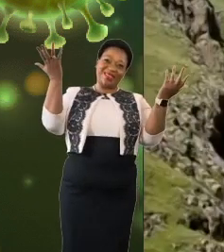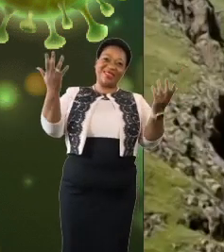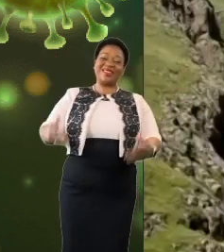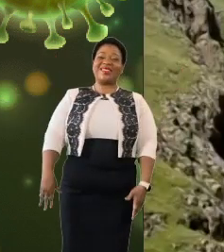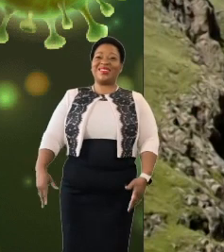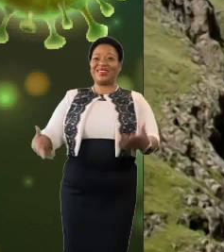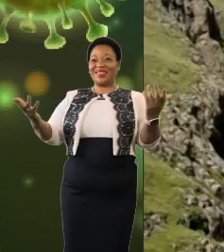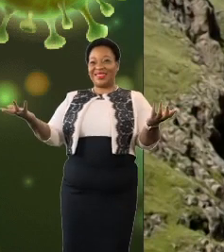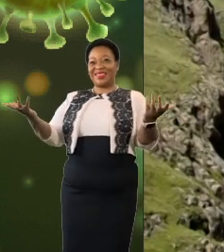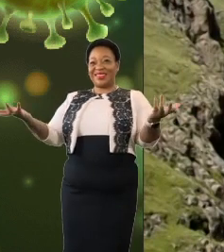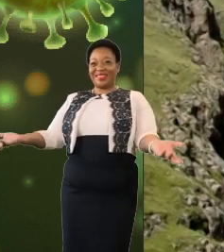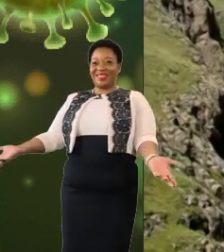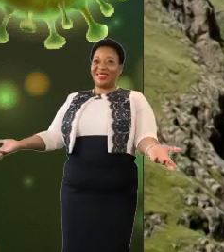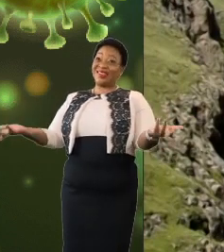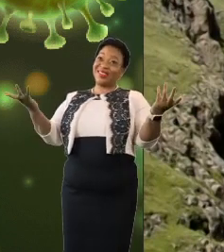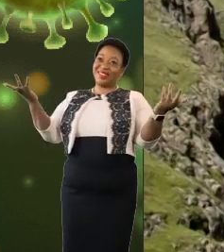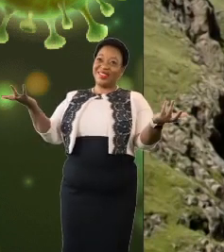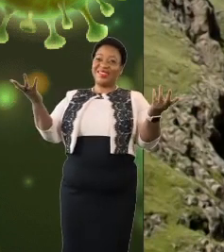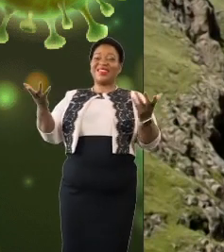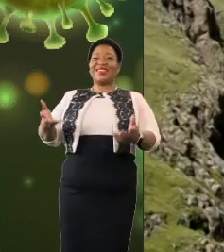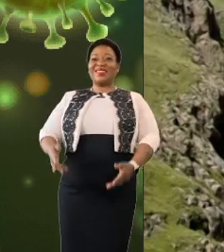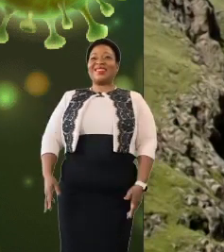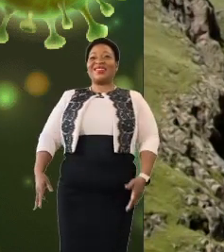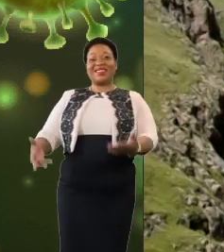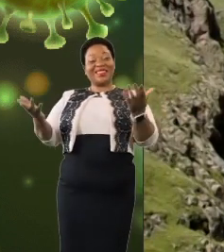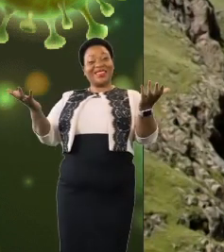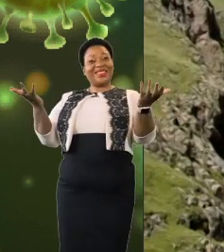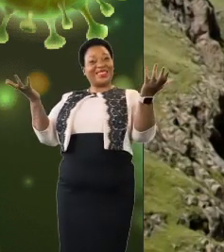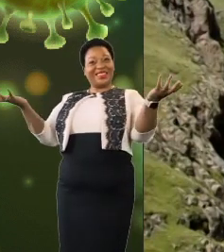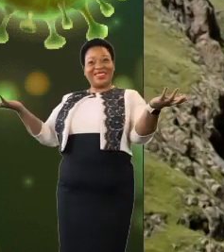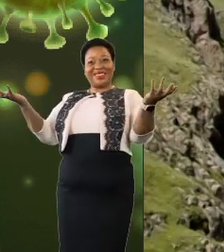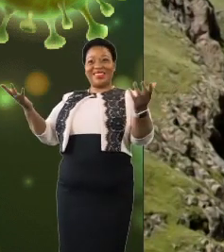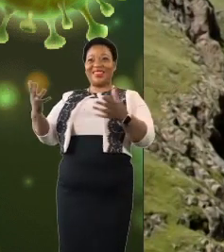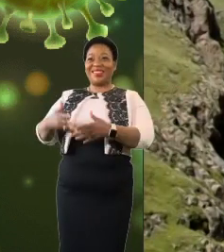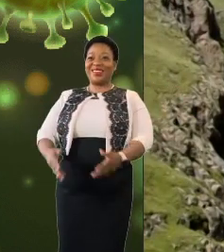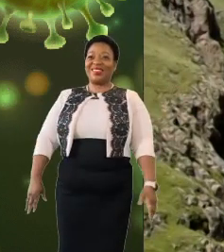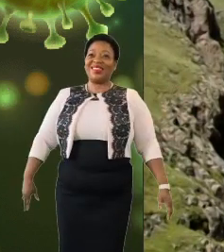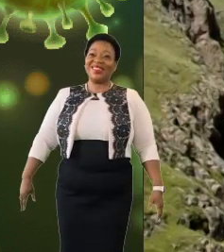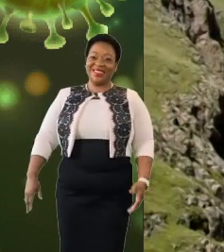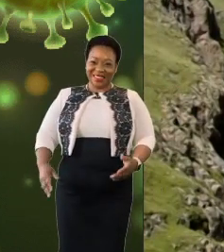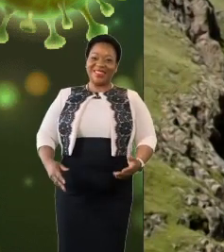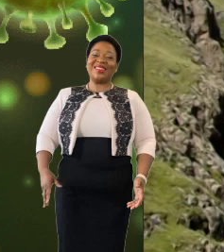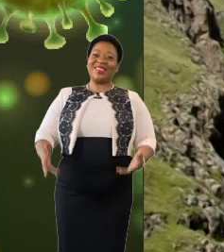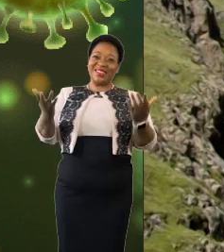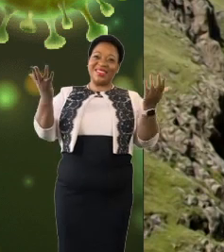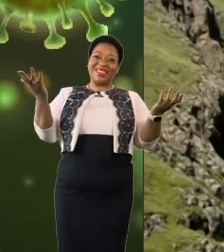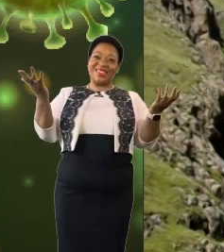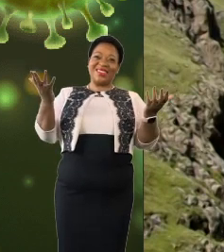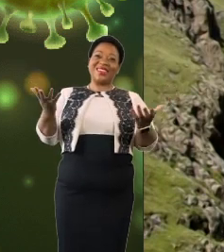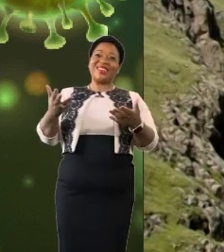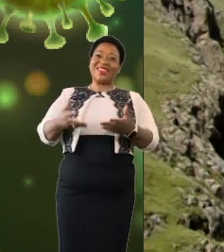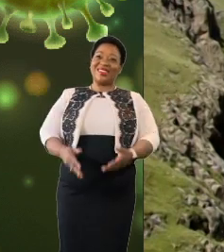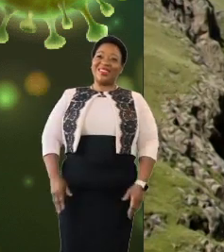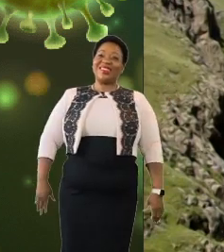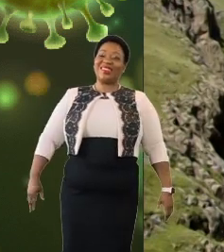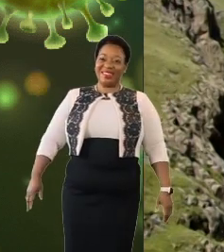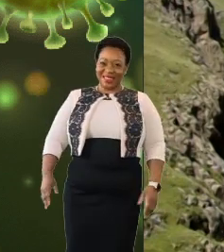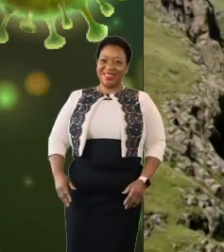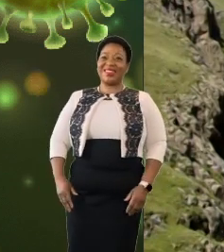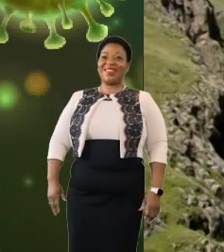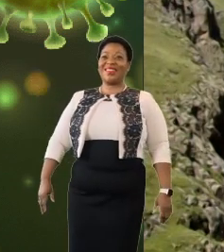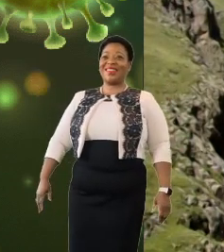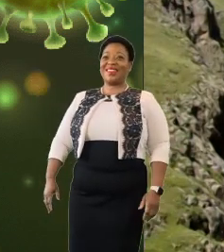Tebogo, no, we haven't seen those questions, but please continue along the line, and we can maybe just circulate it